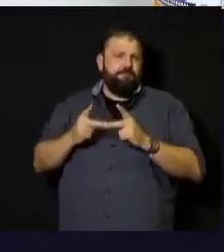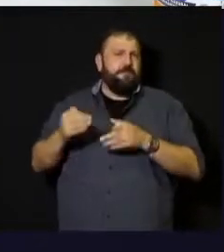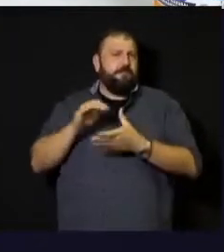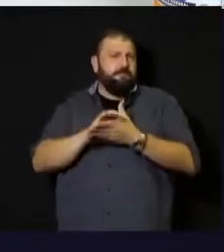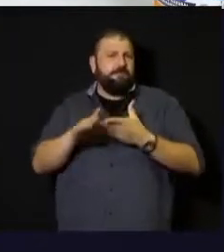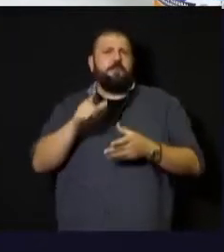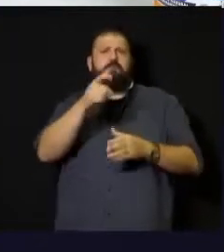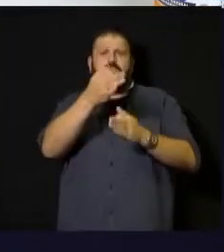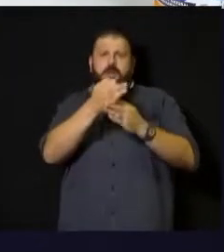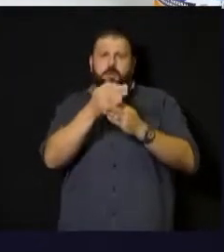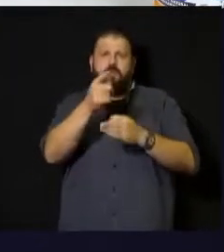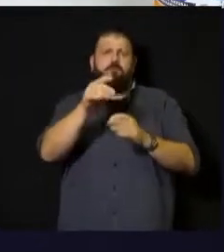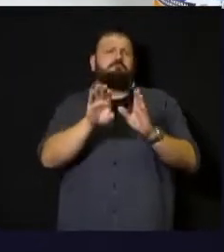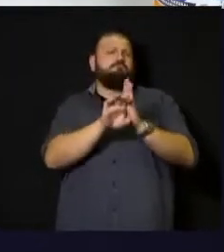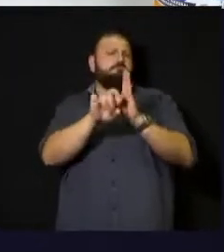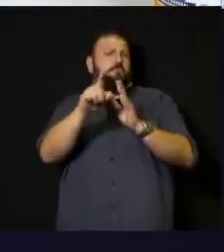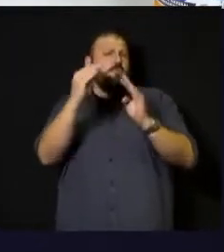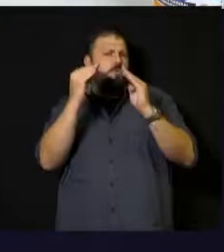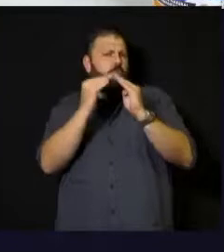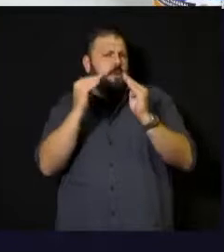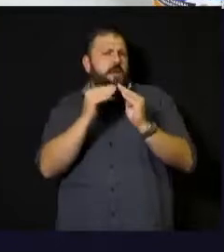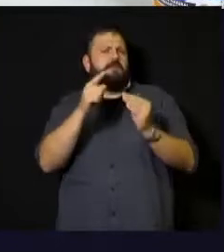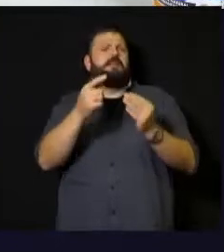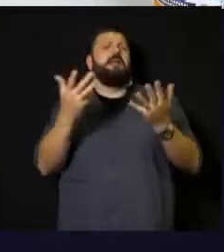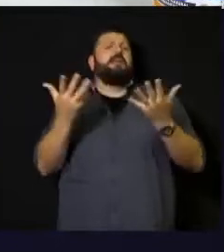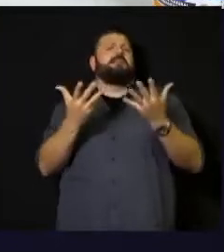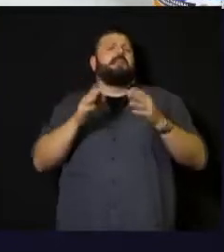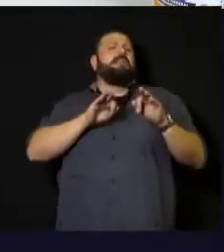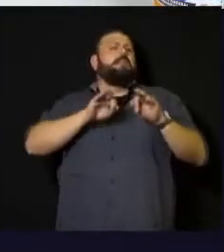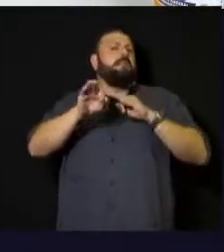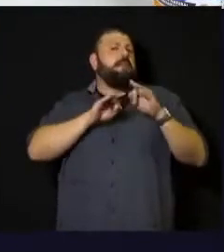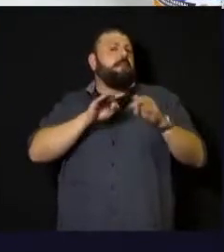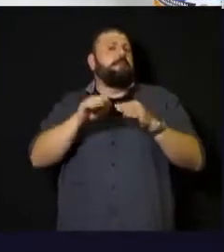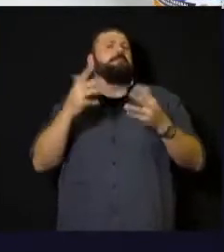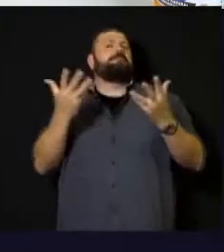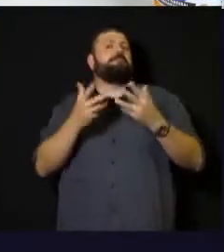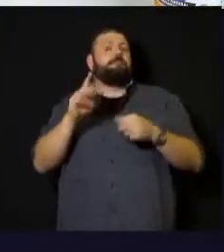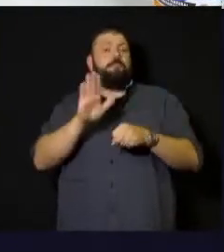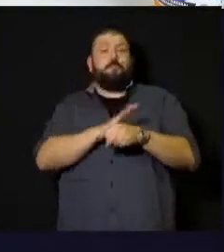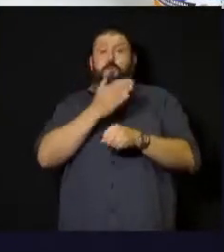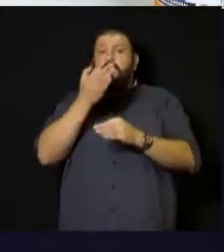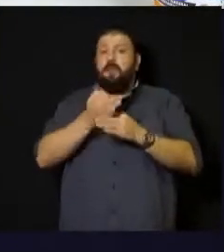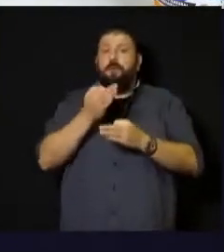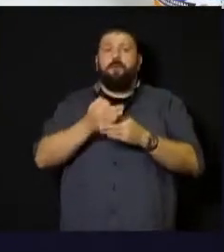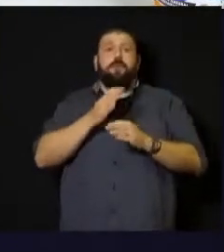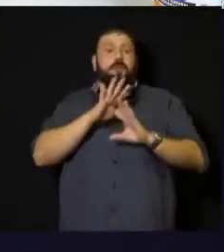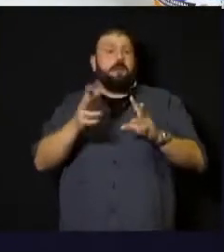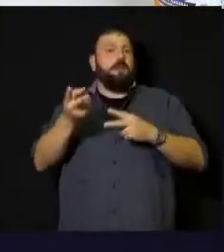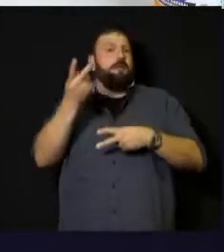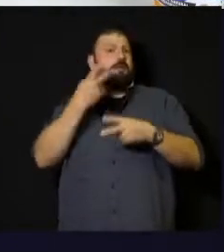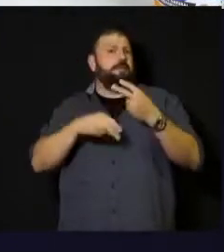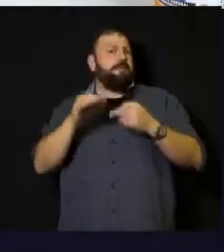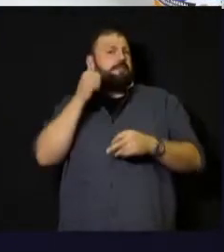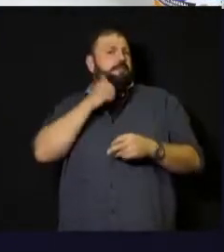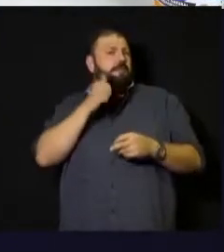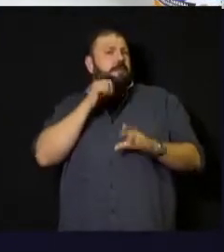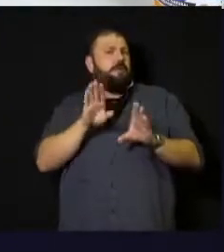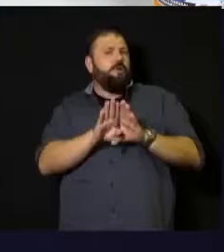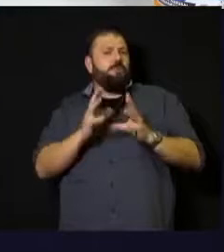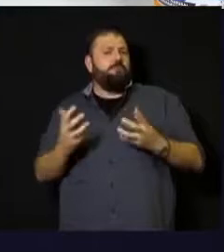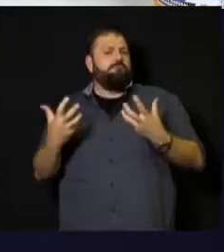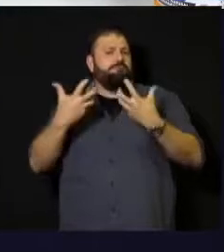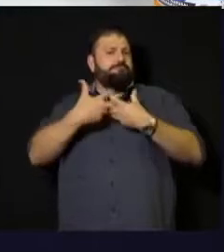a space in your home where you define the work that you're going to do. It be in the virtual part, because now we have the part